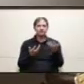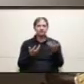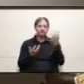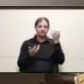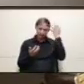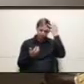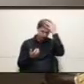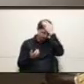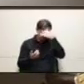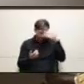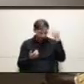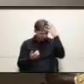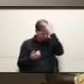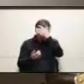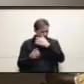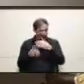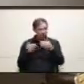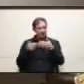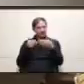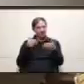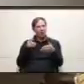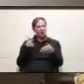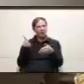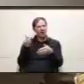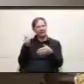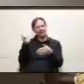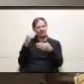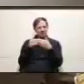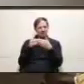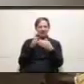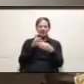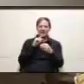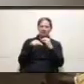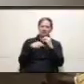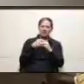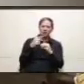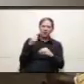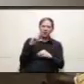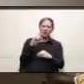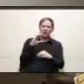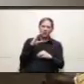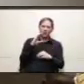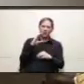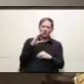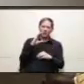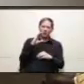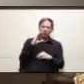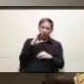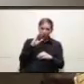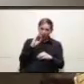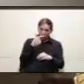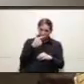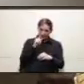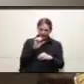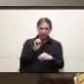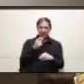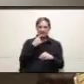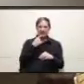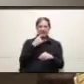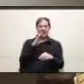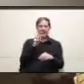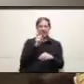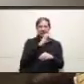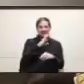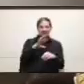Also on the issue of Coxter, I think earlier on I remember raised it, that the MEC intends on reversing your appointments. But I wish to put